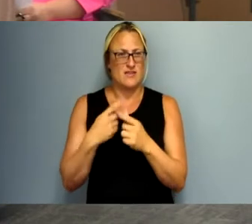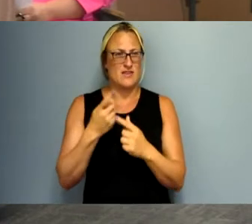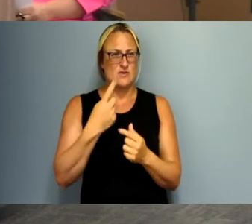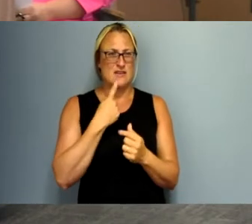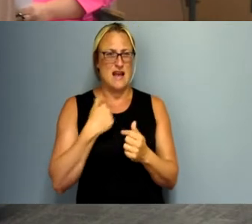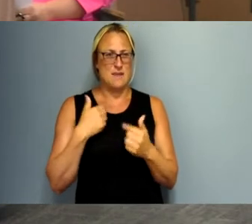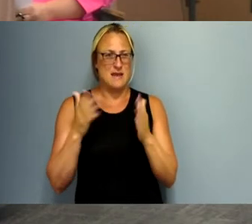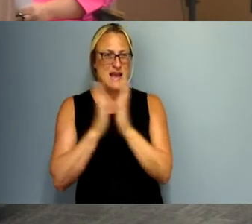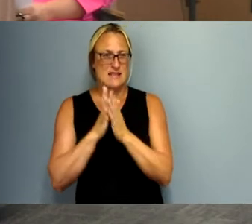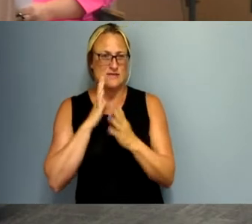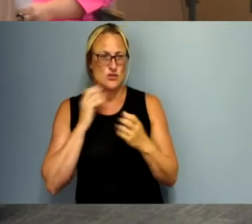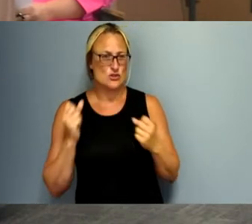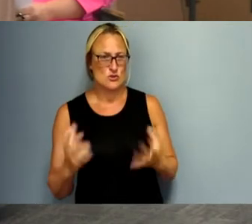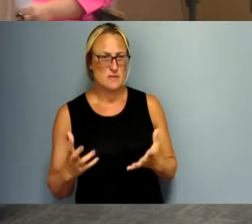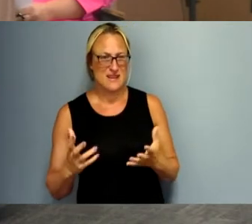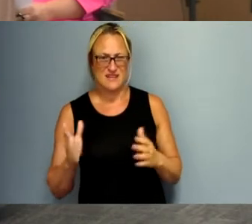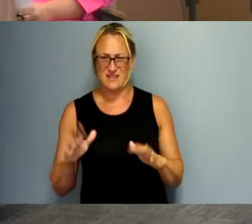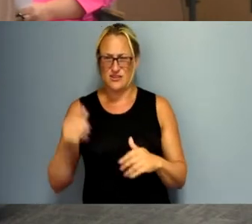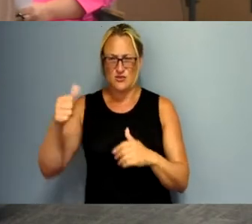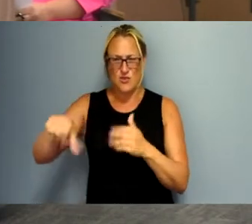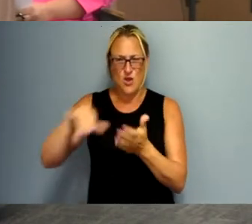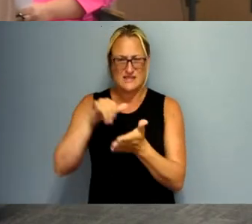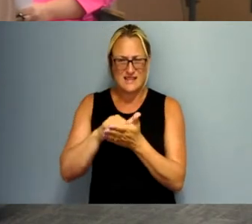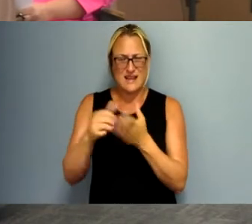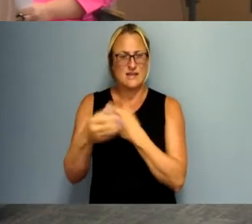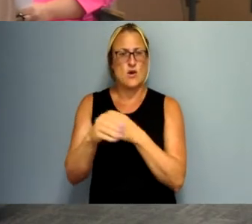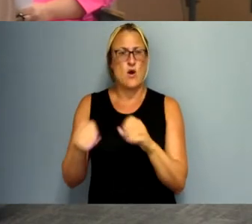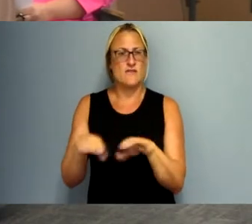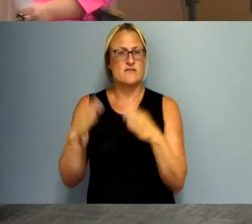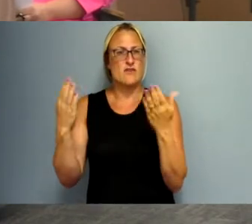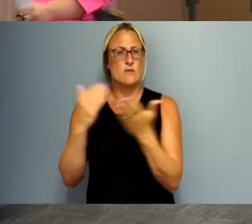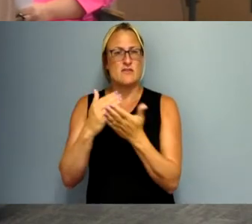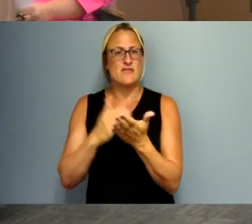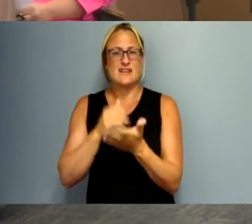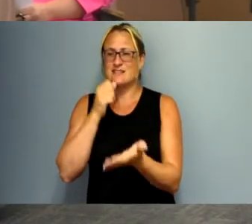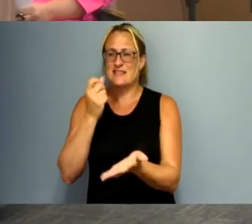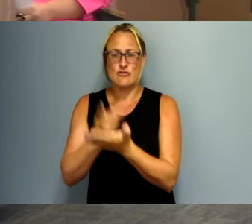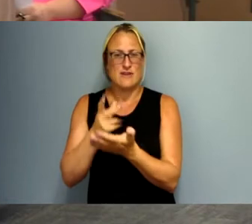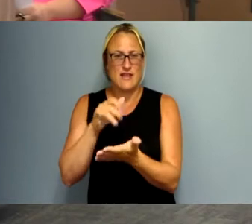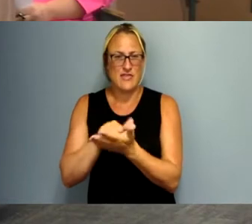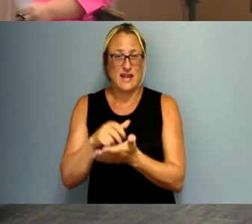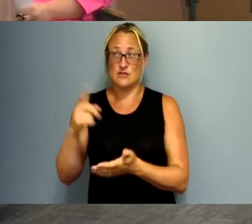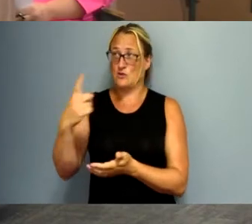lost that. The Office of Open Records didn't even grant that to you. So saying that is wrong.